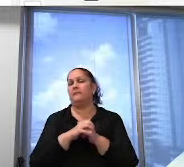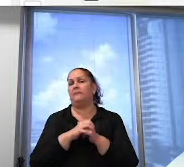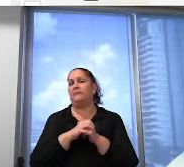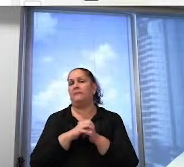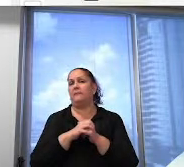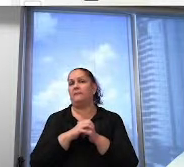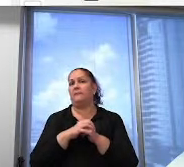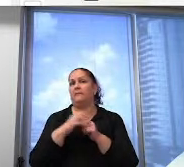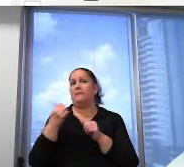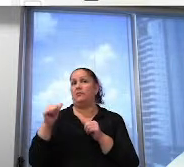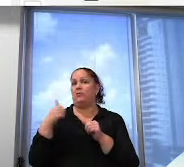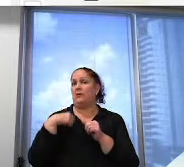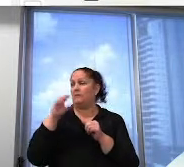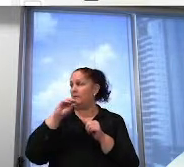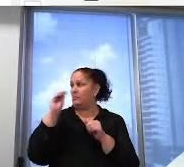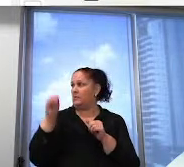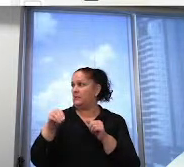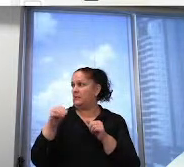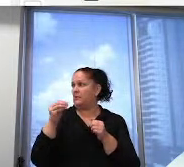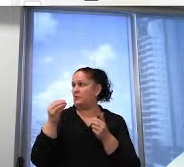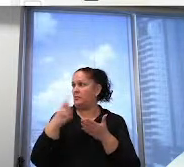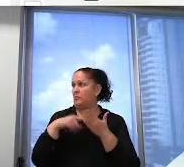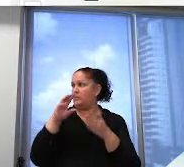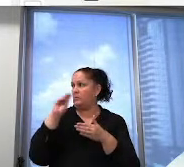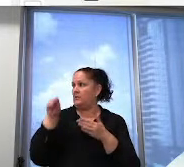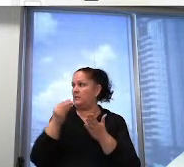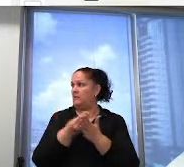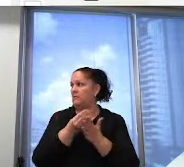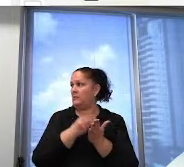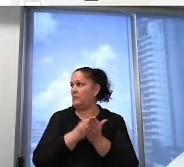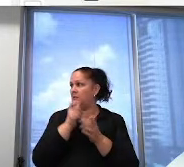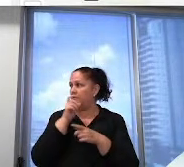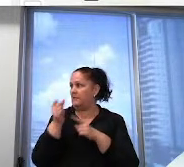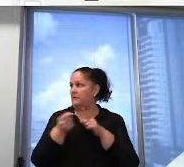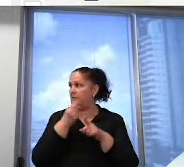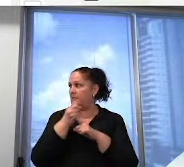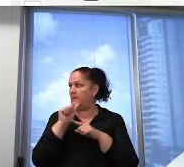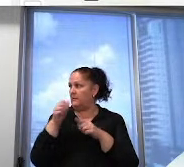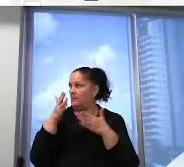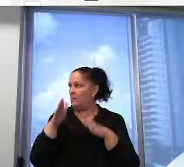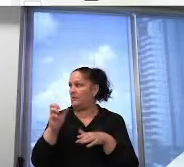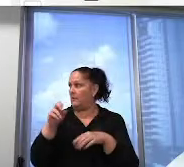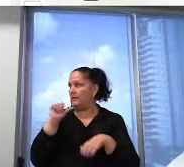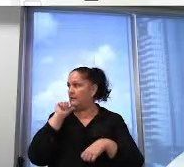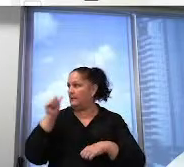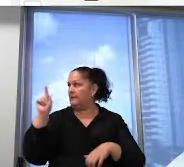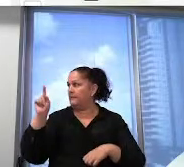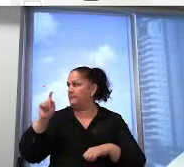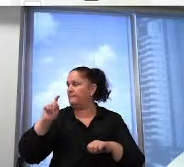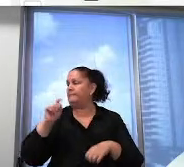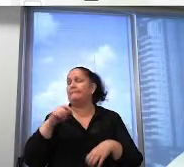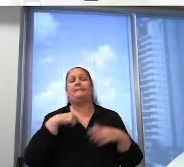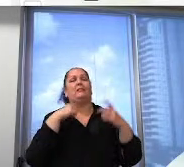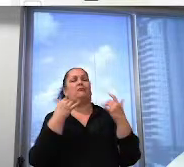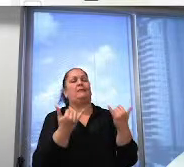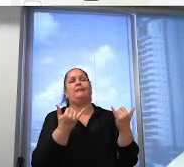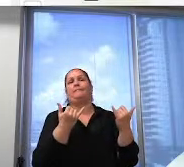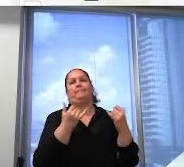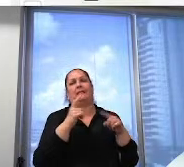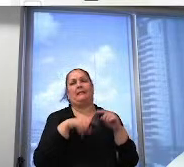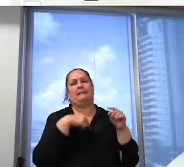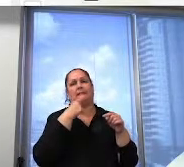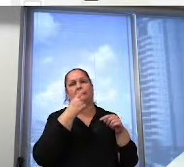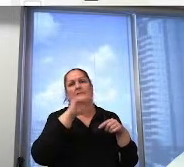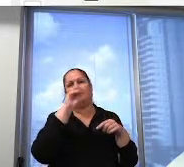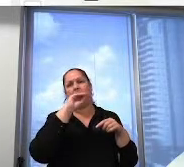And do you have any kind of a percentage breakdown of what percent of the budget might be affected in that way or no? I at this